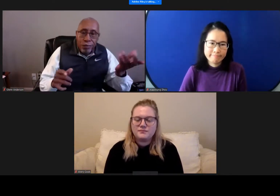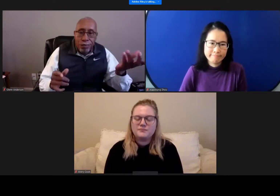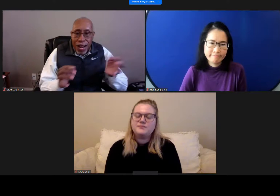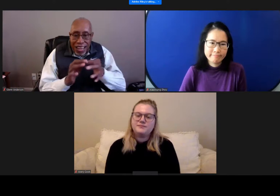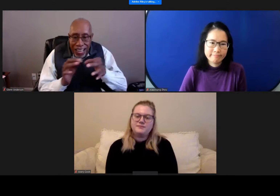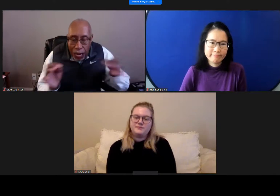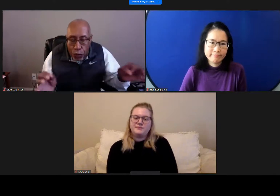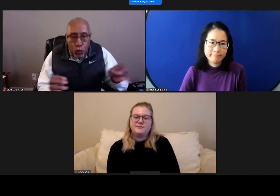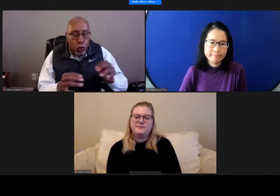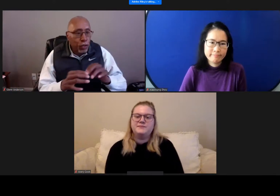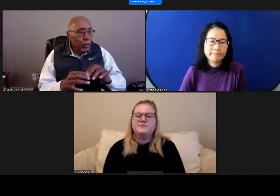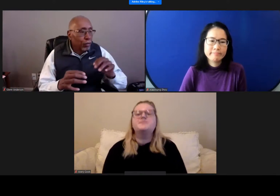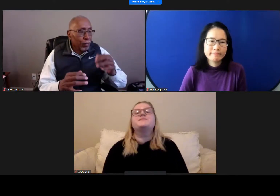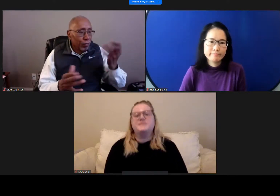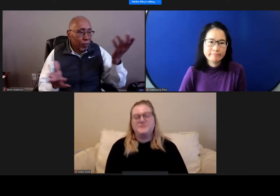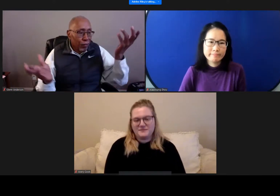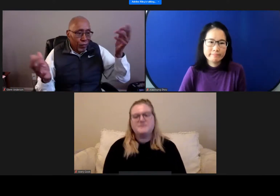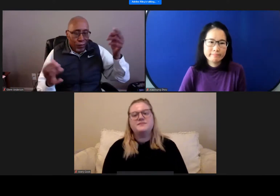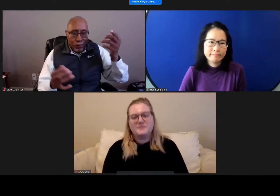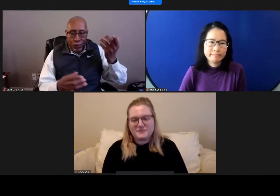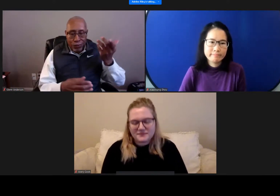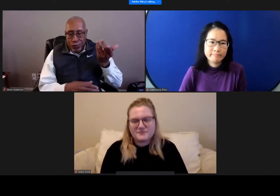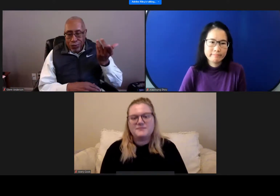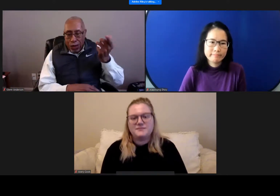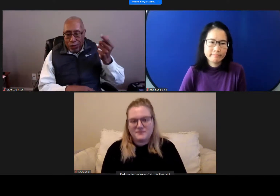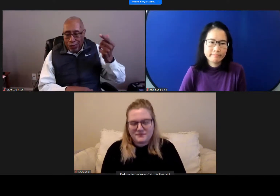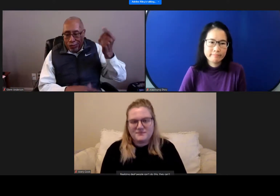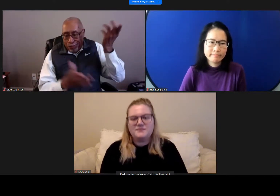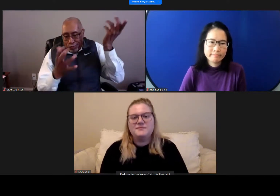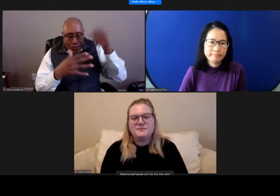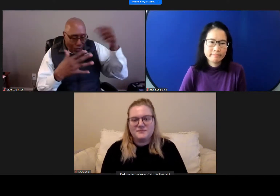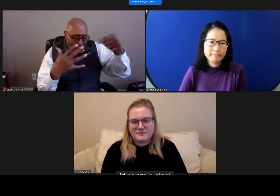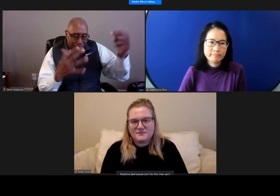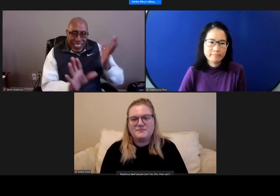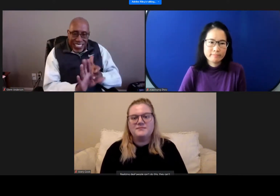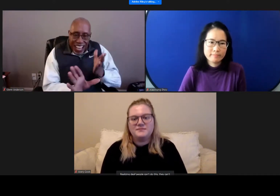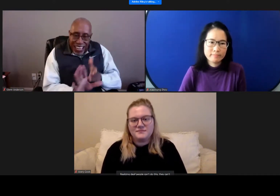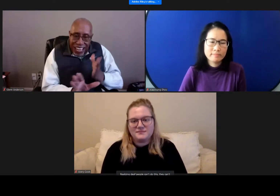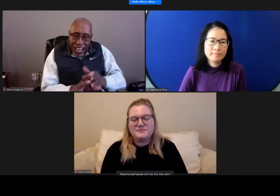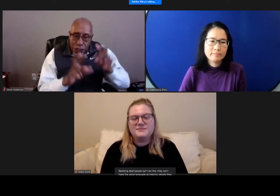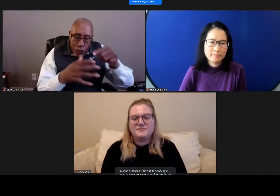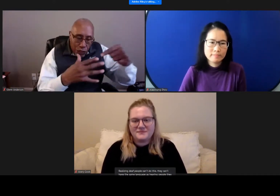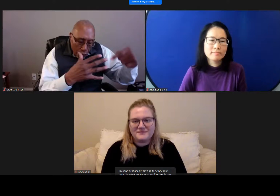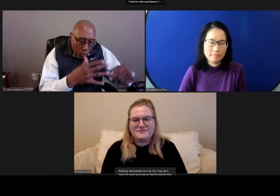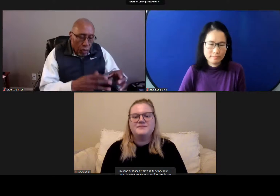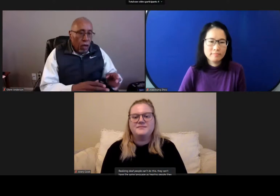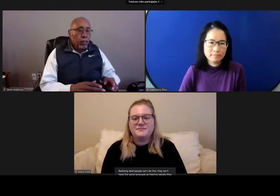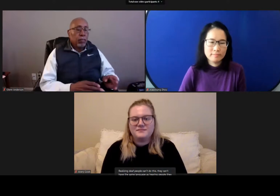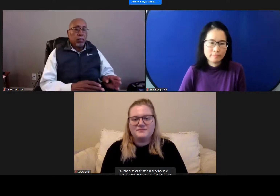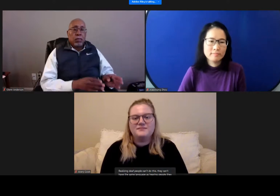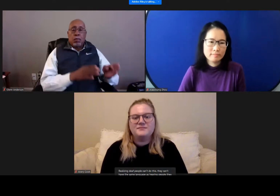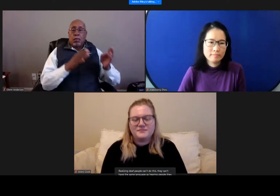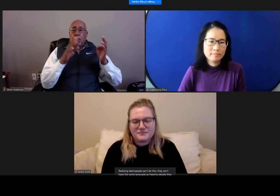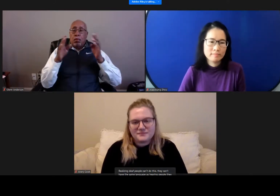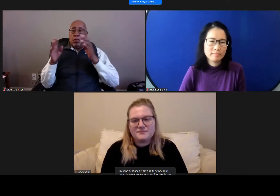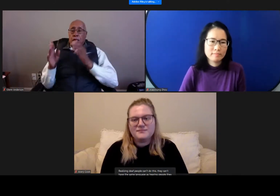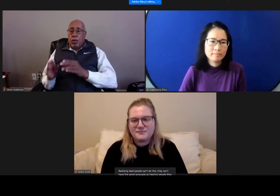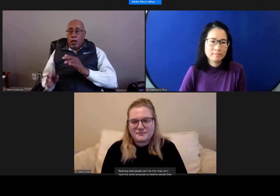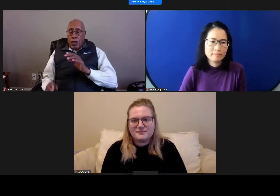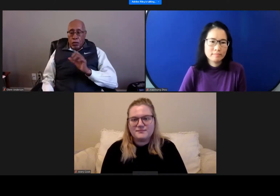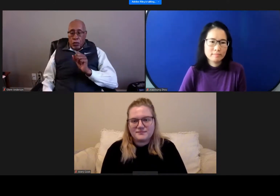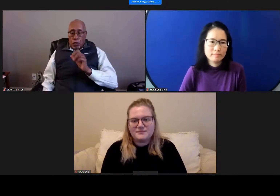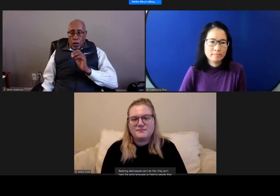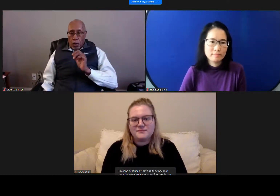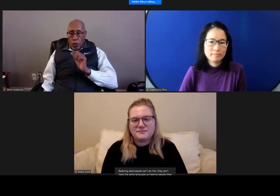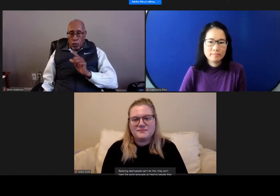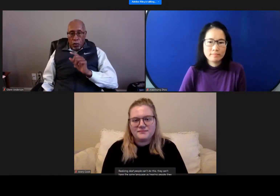Realizing deaf people can't do this, they can't have the same language as hearing people, they can't have X, Y, and